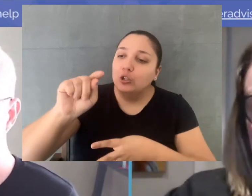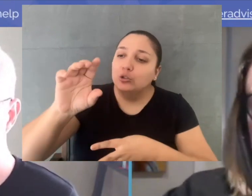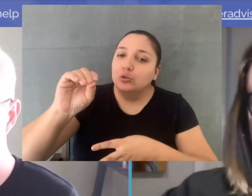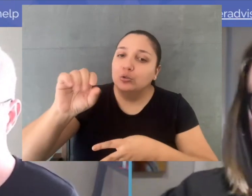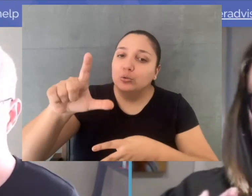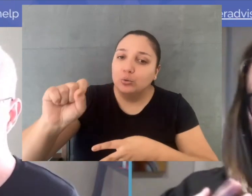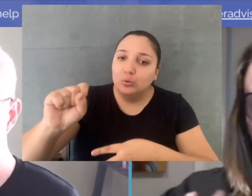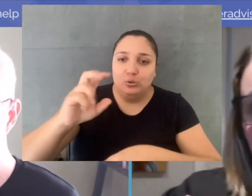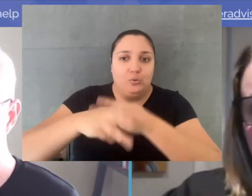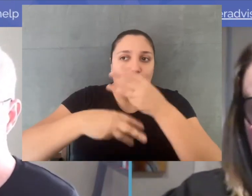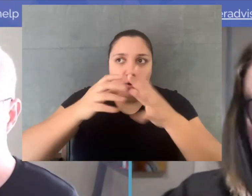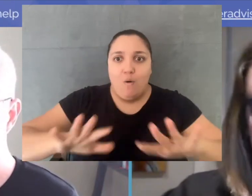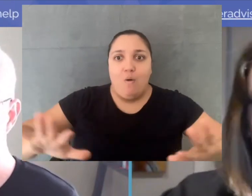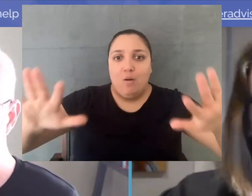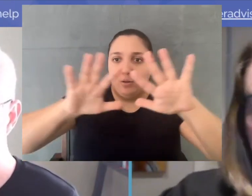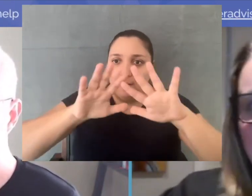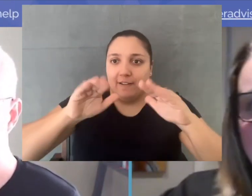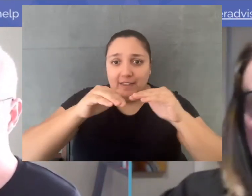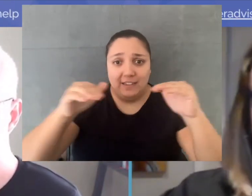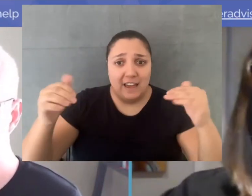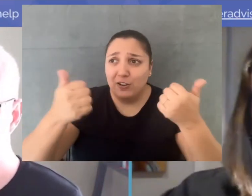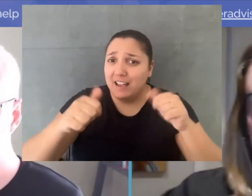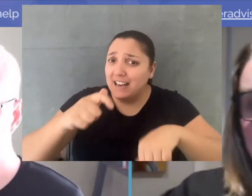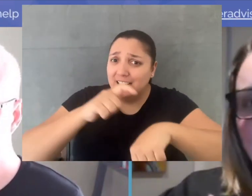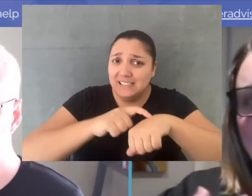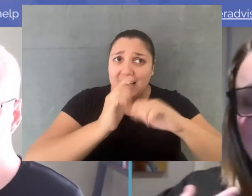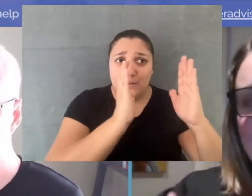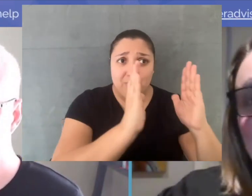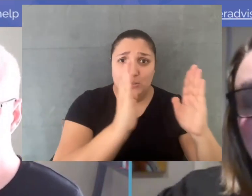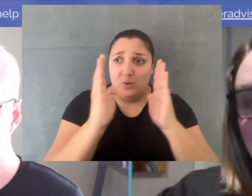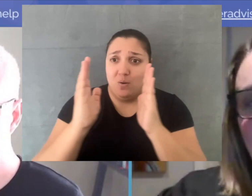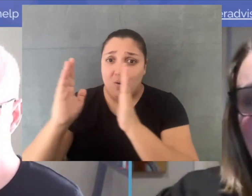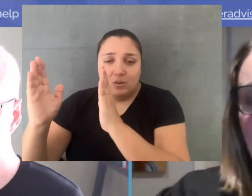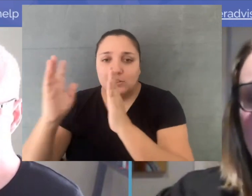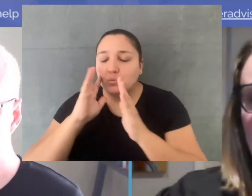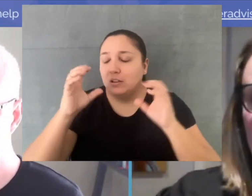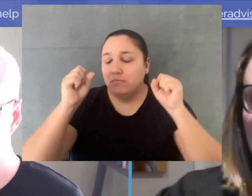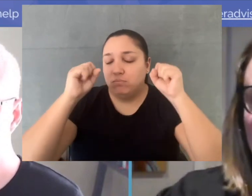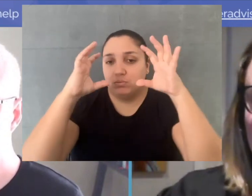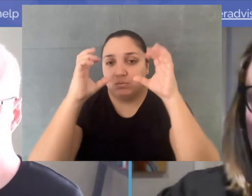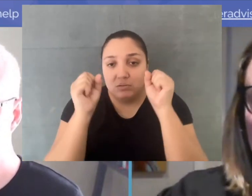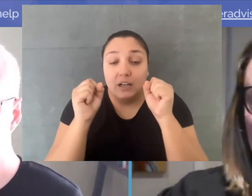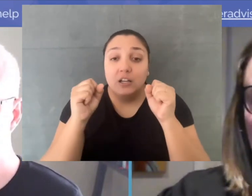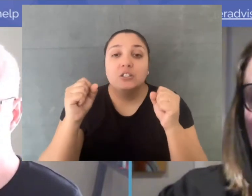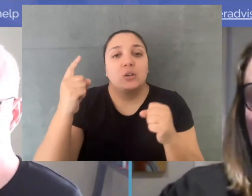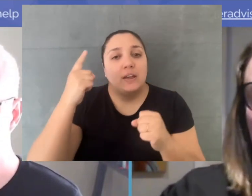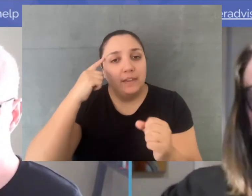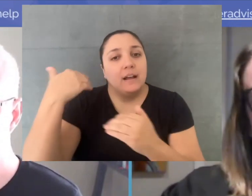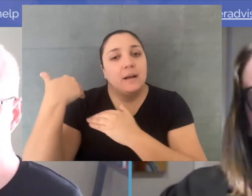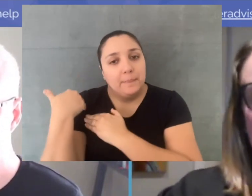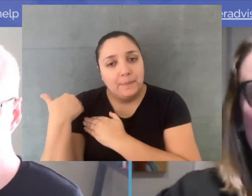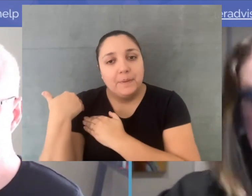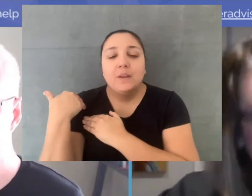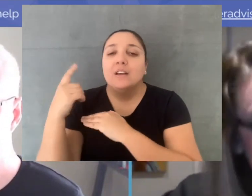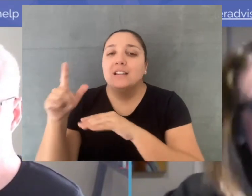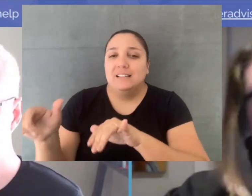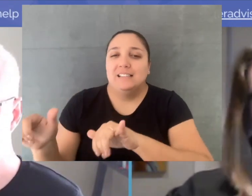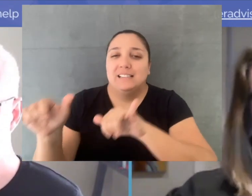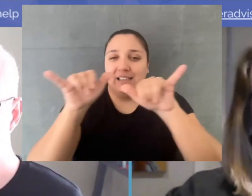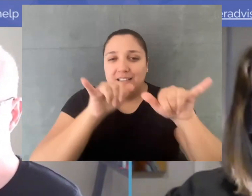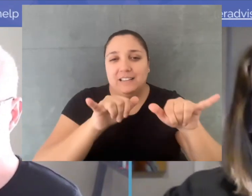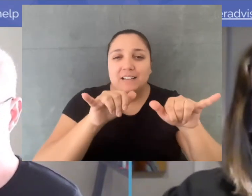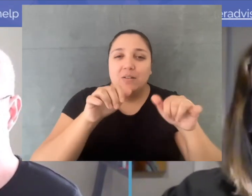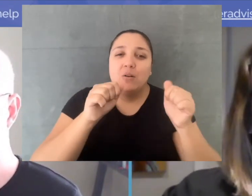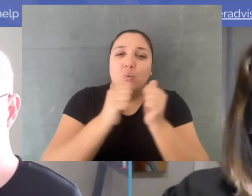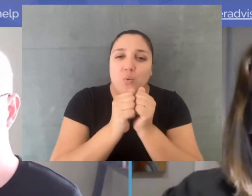to engage on like a worldwide level in any time zone, it's incredible. But I think the obligation comes with the perks,